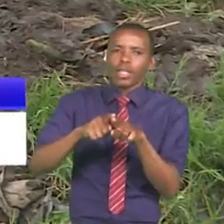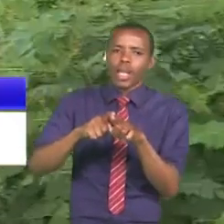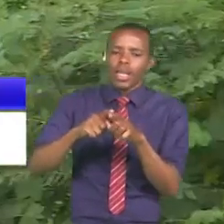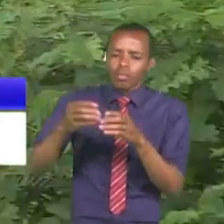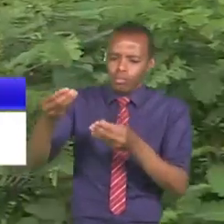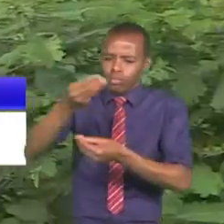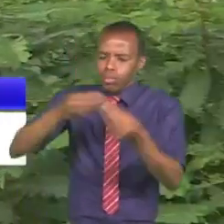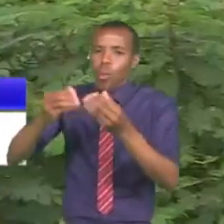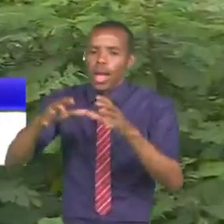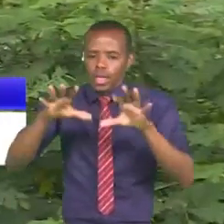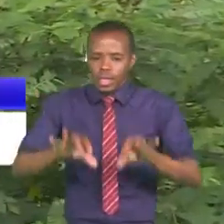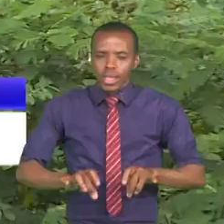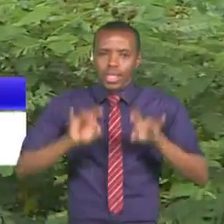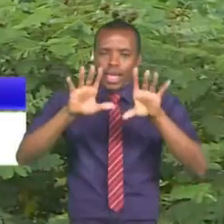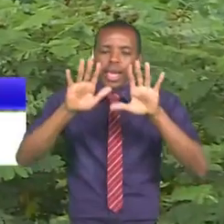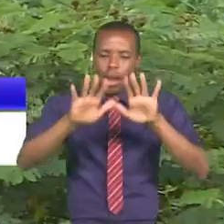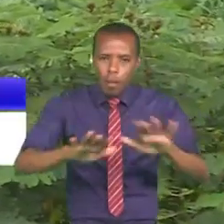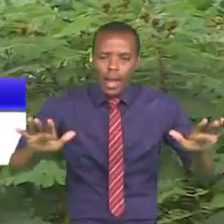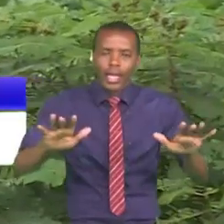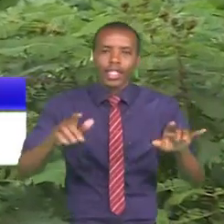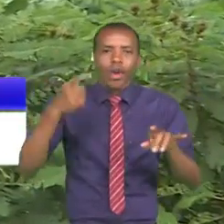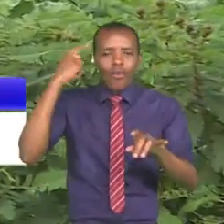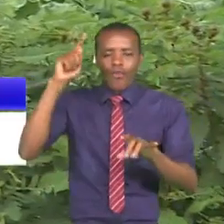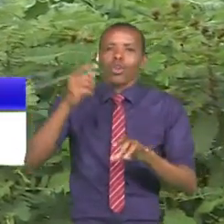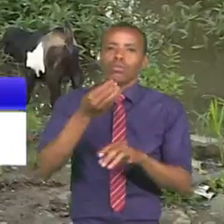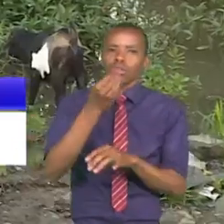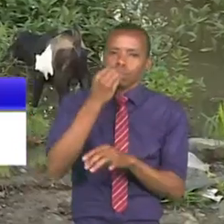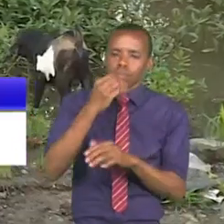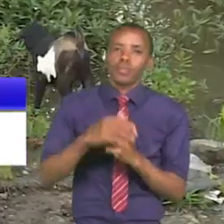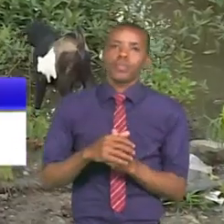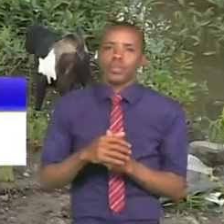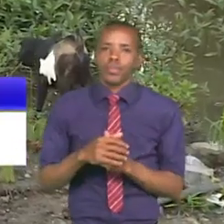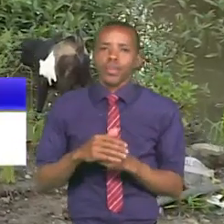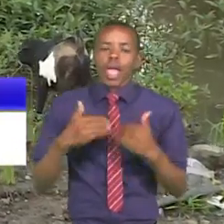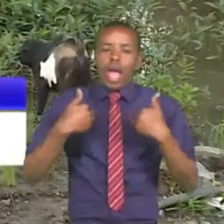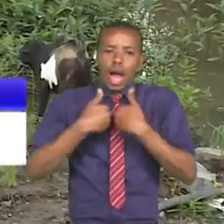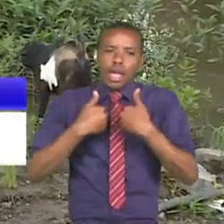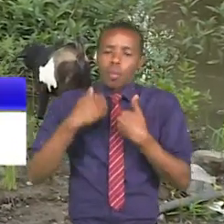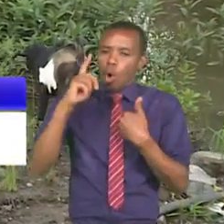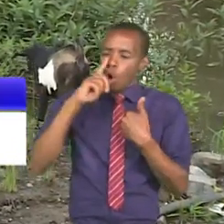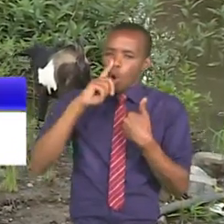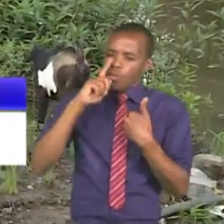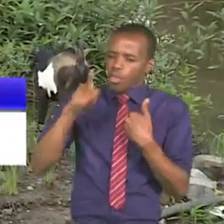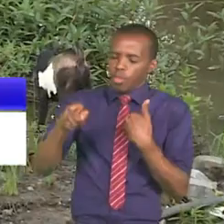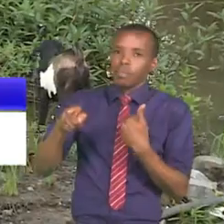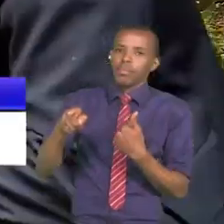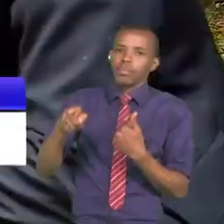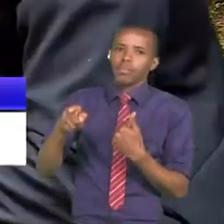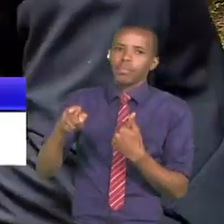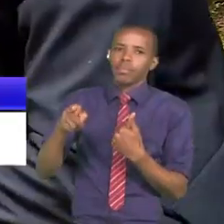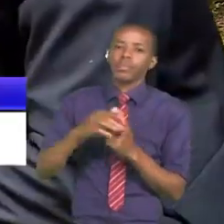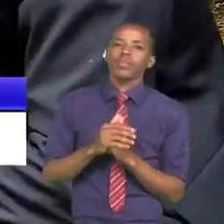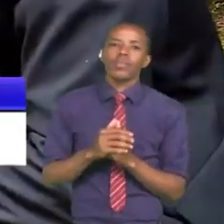vast Kitengela vegetable market for consumption. Domestic animals have not been spared either.